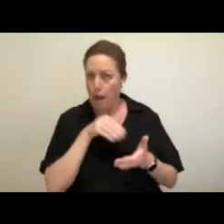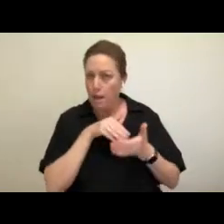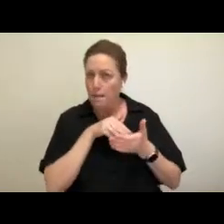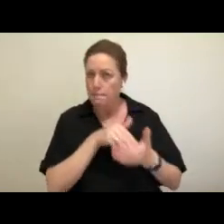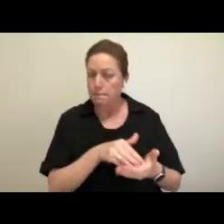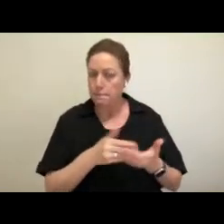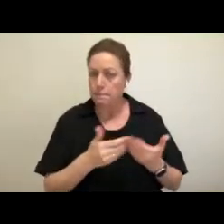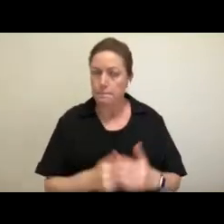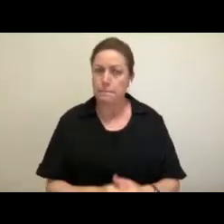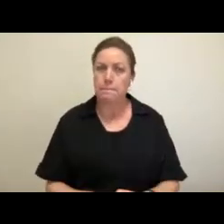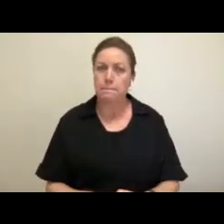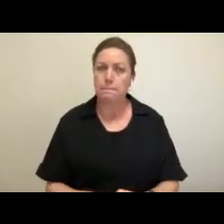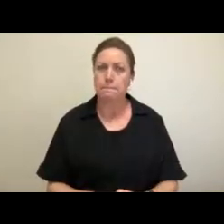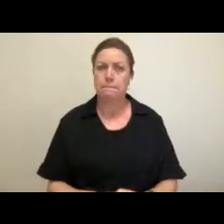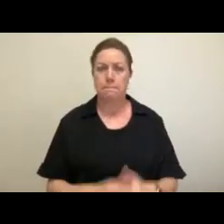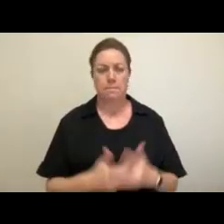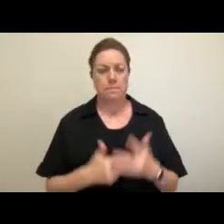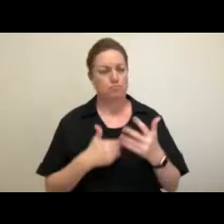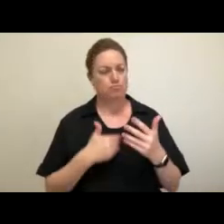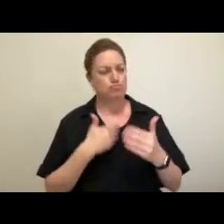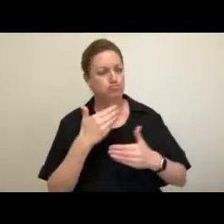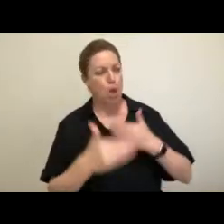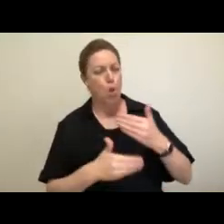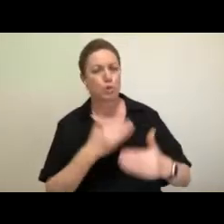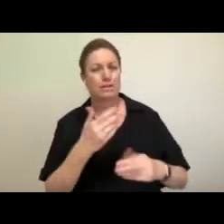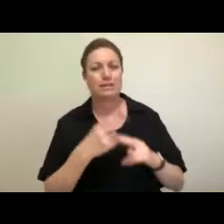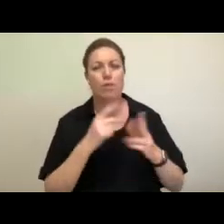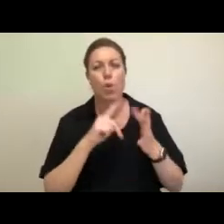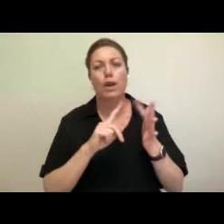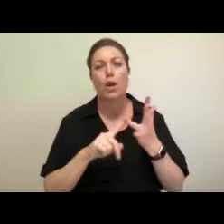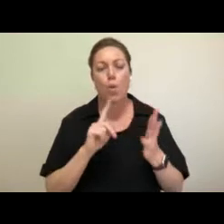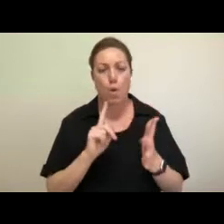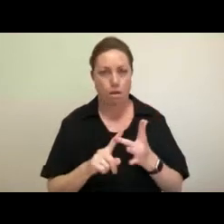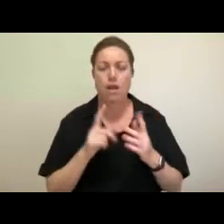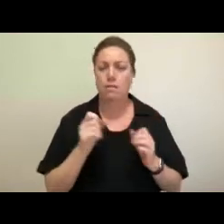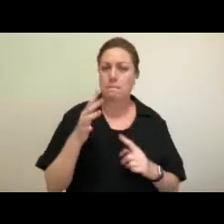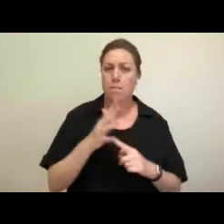with this process. Most importantly is the